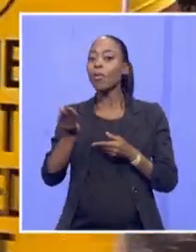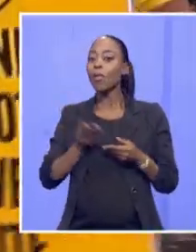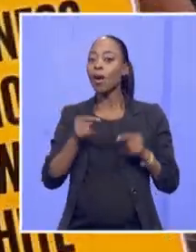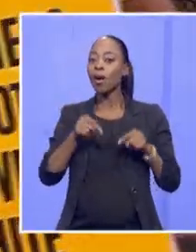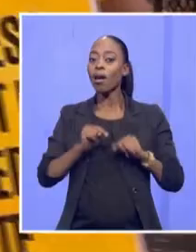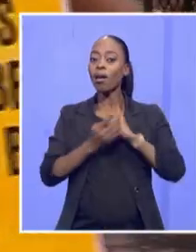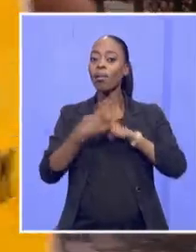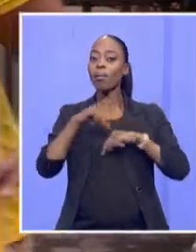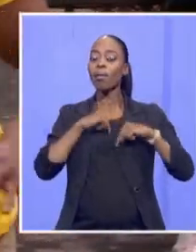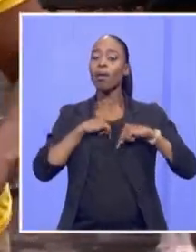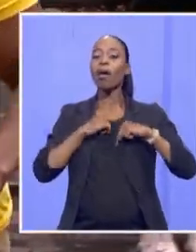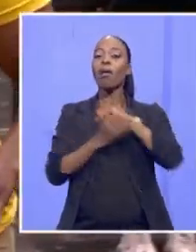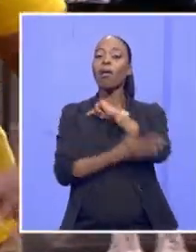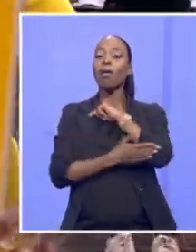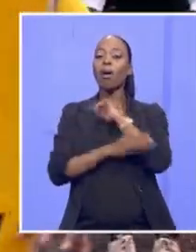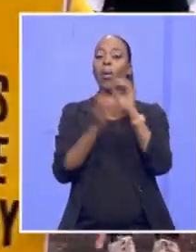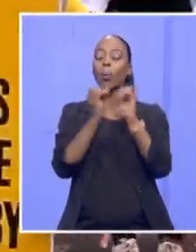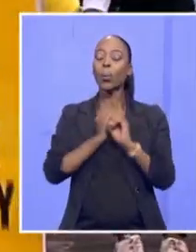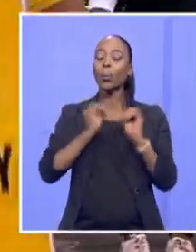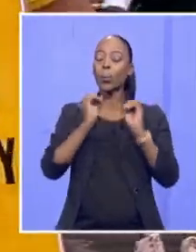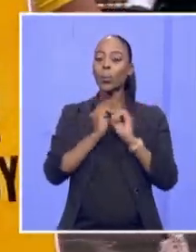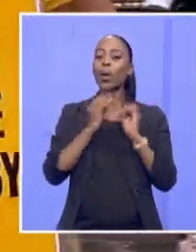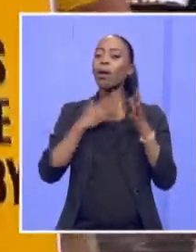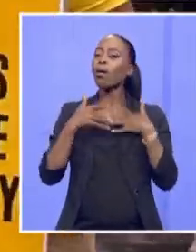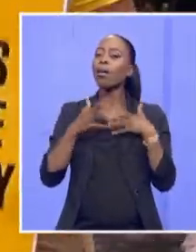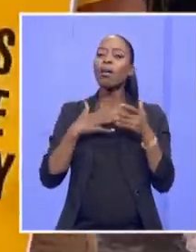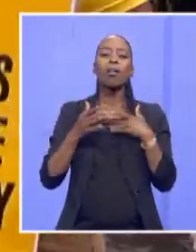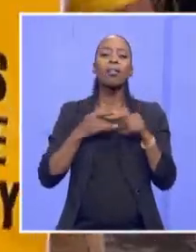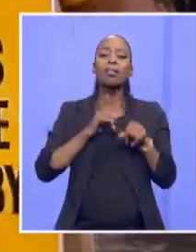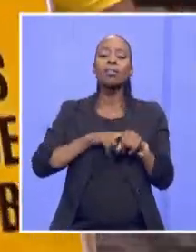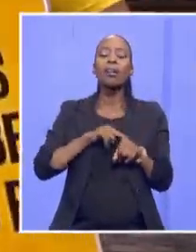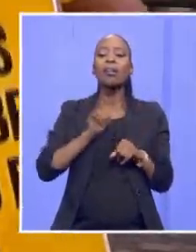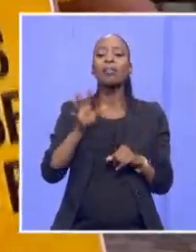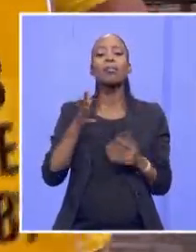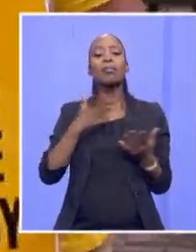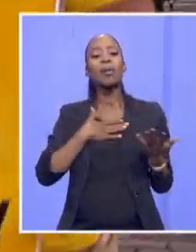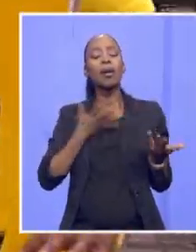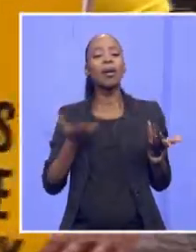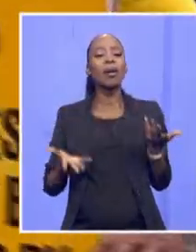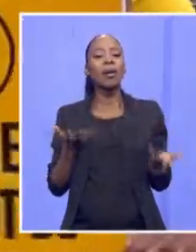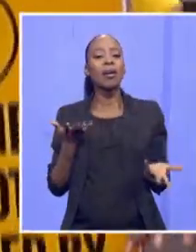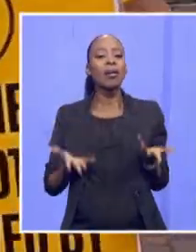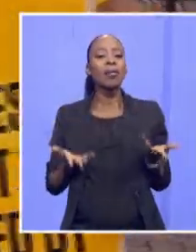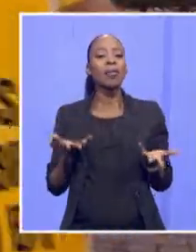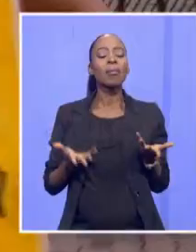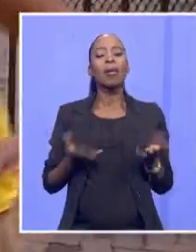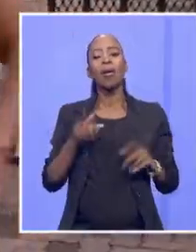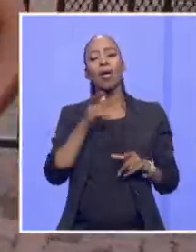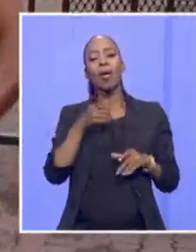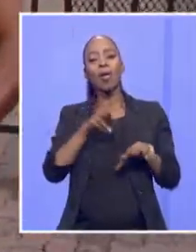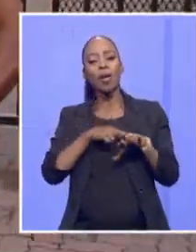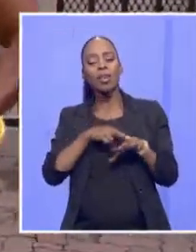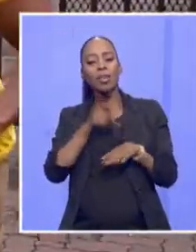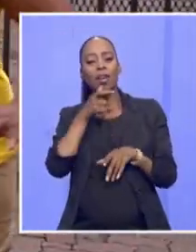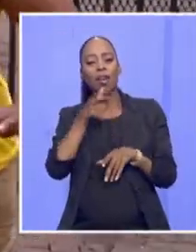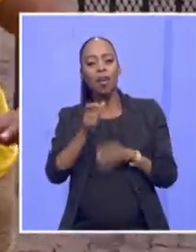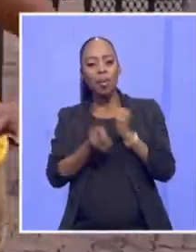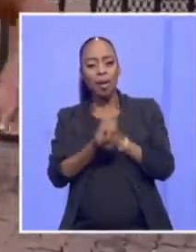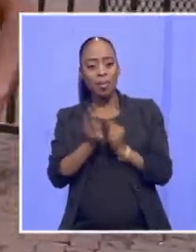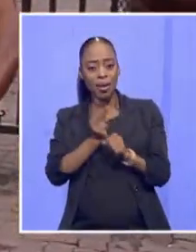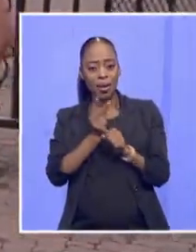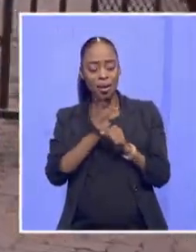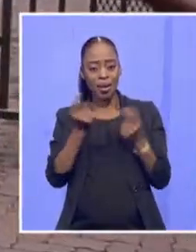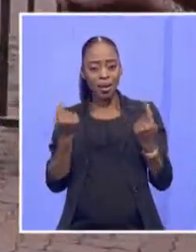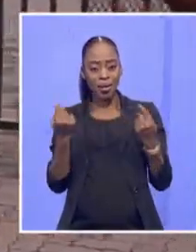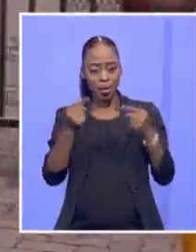country, and that at any given point, should there actually be a racist utterance in this country, we will